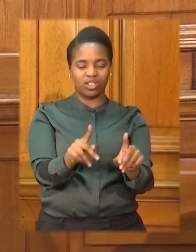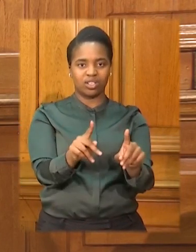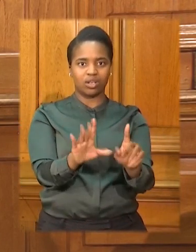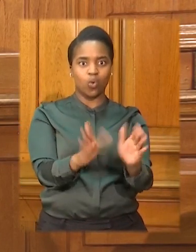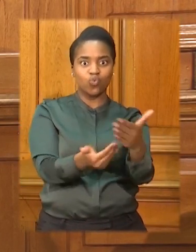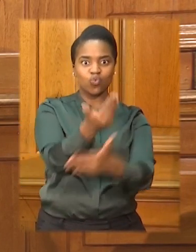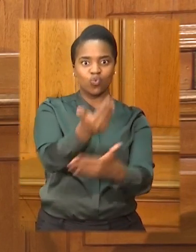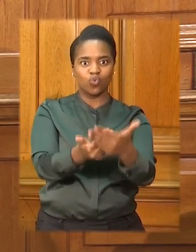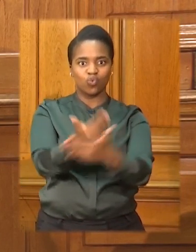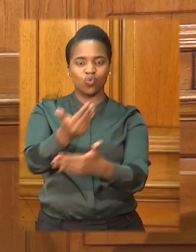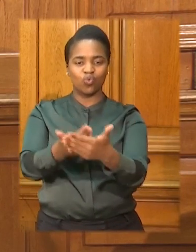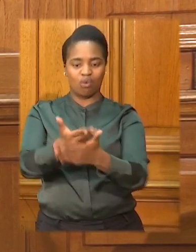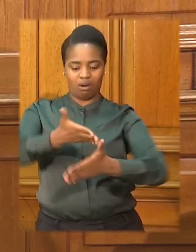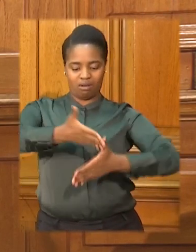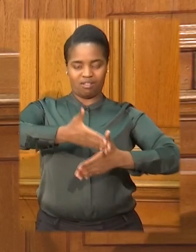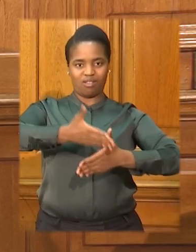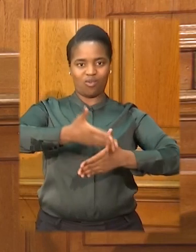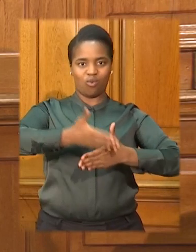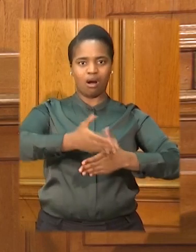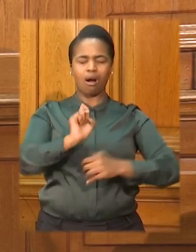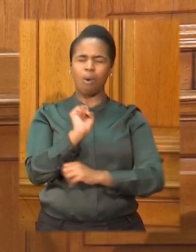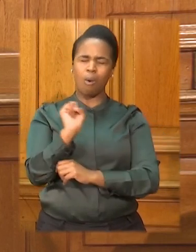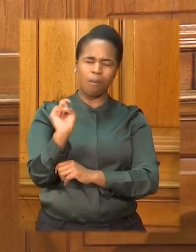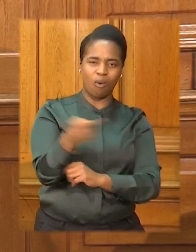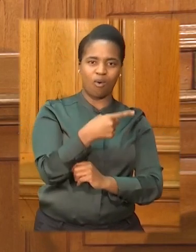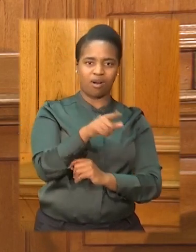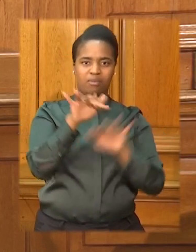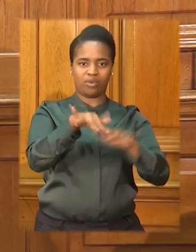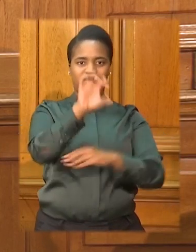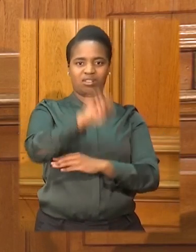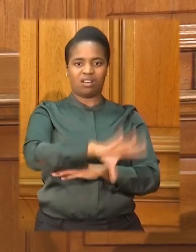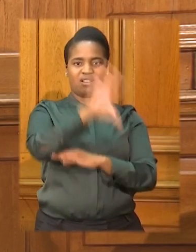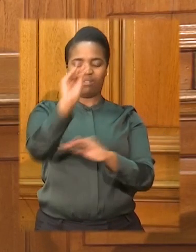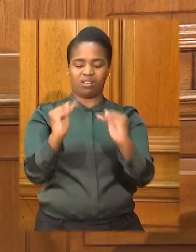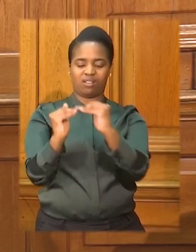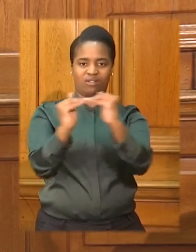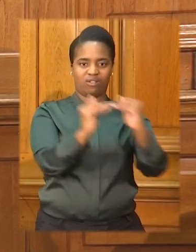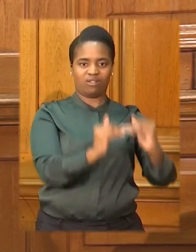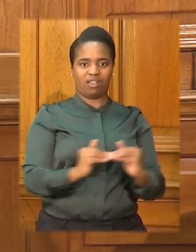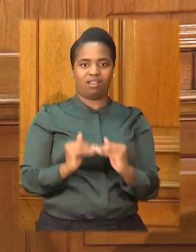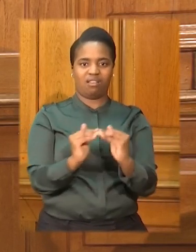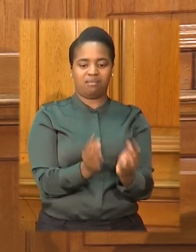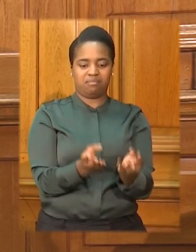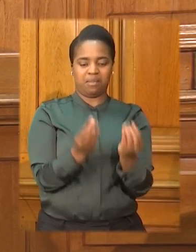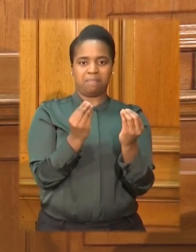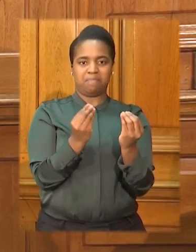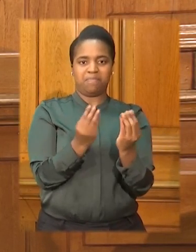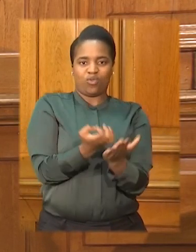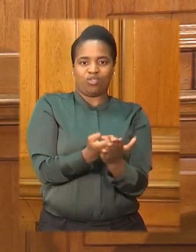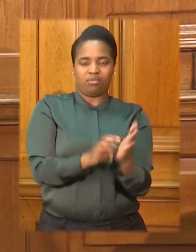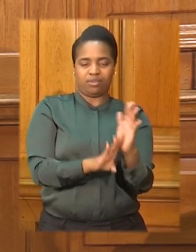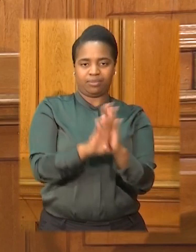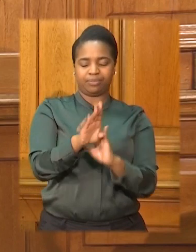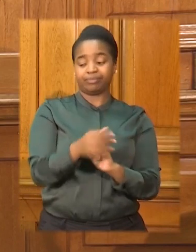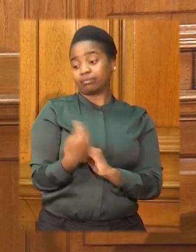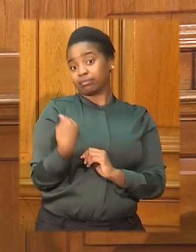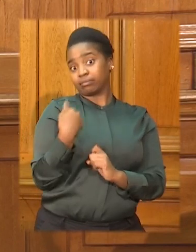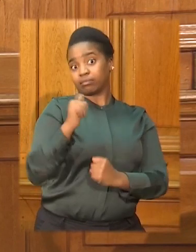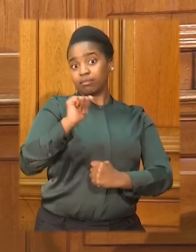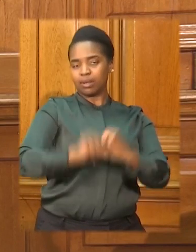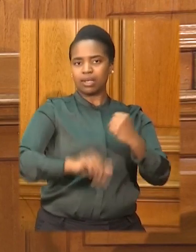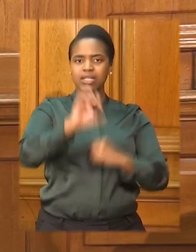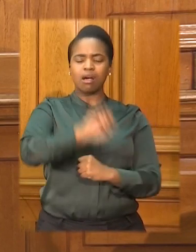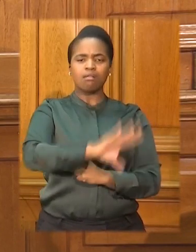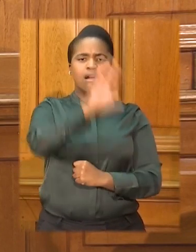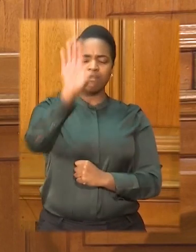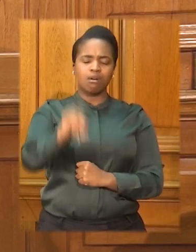offer new opportunities to all South Africans. Over the past month, South Africans have